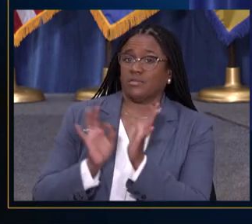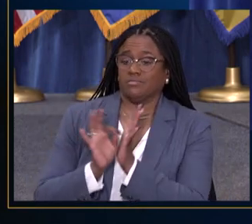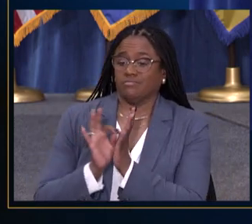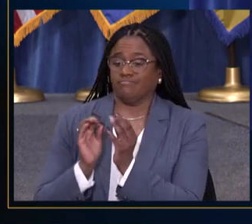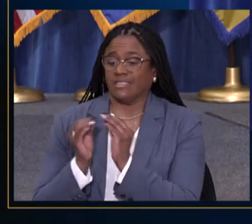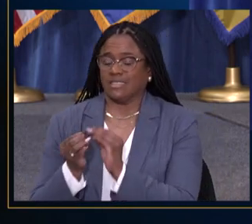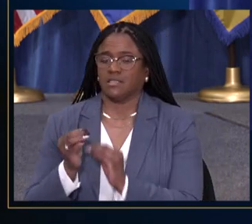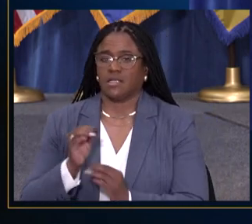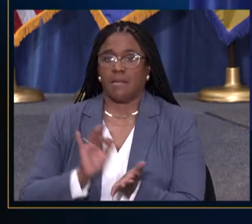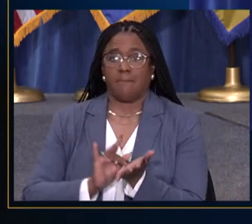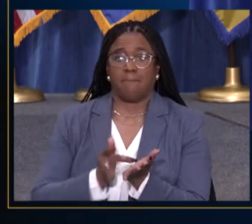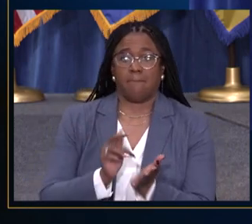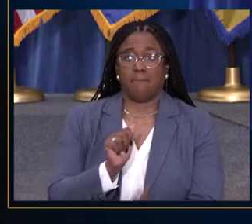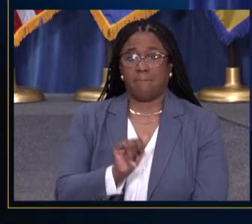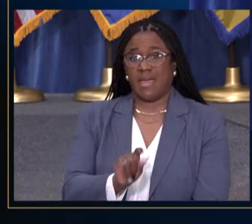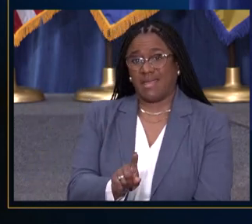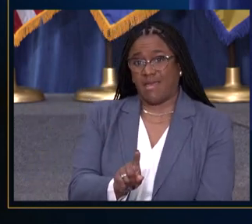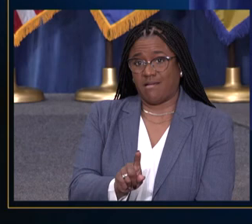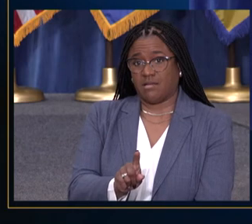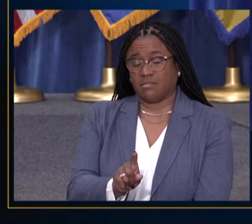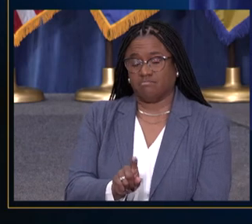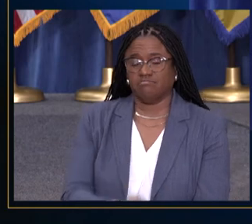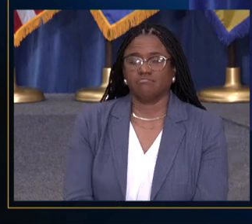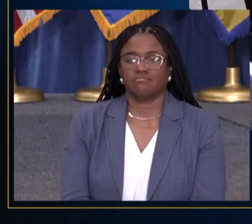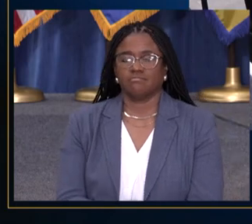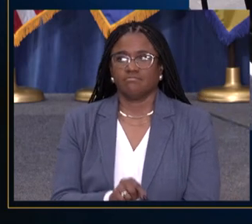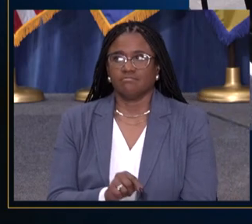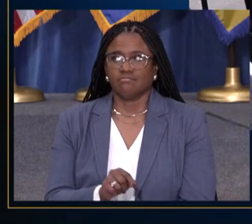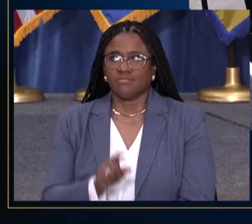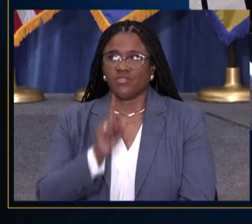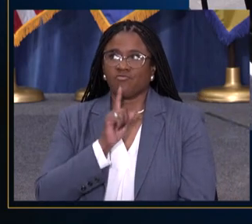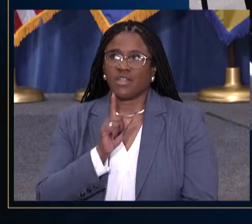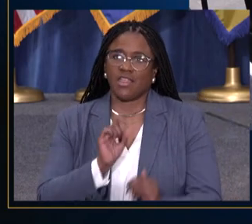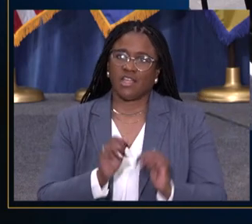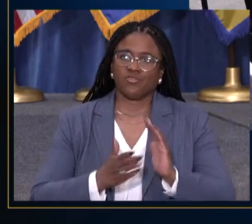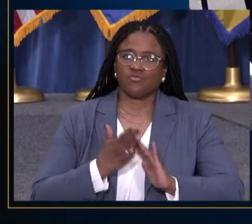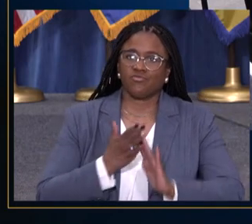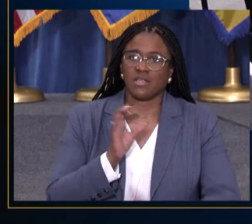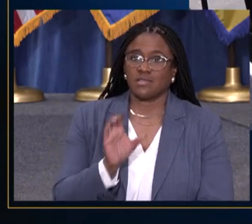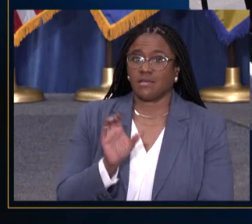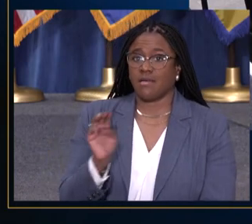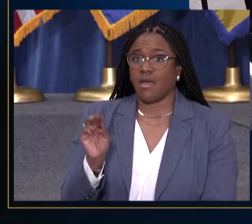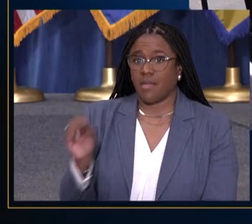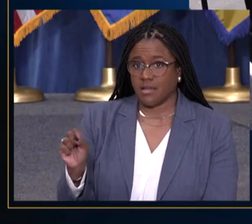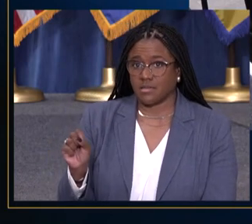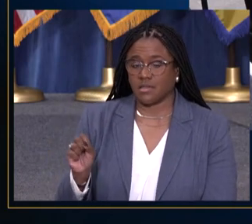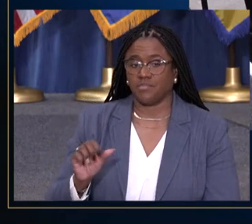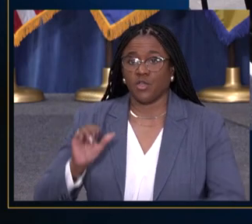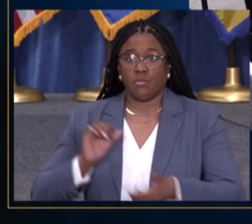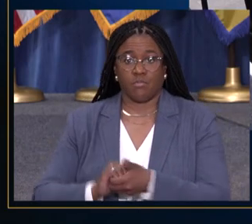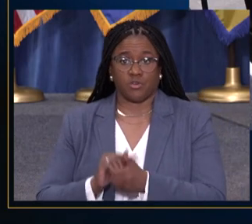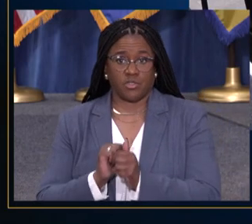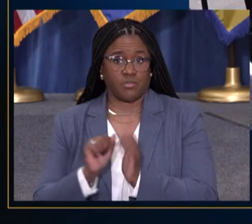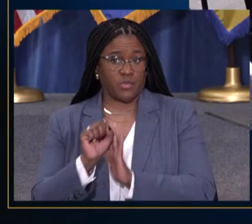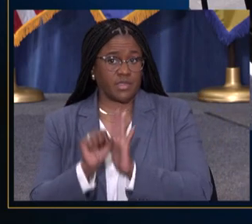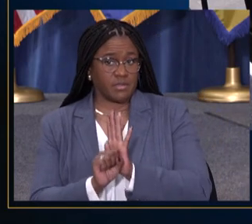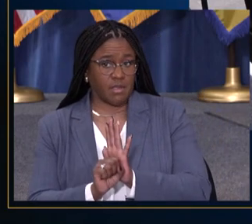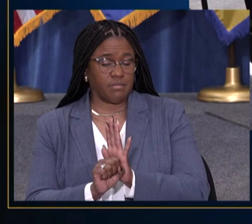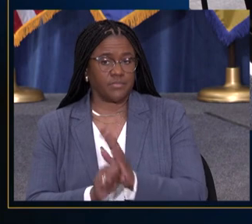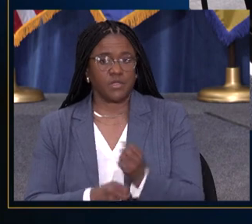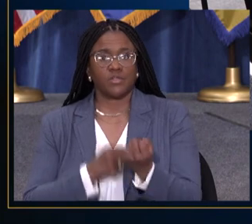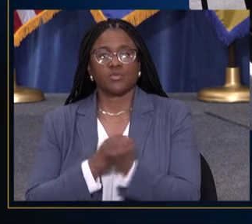that Medicaid, which is run by CMS in partnership with the states,